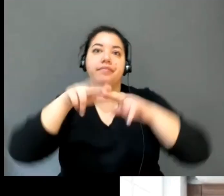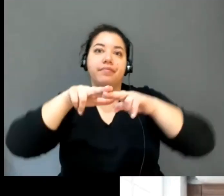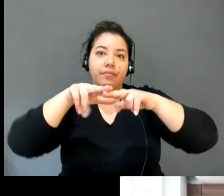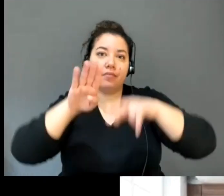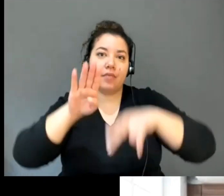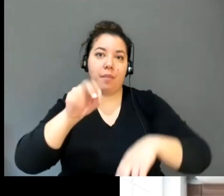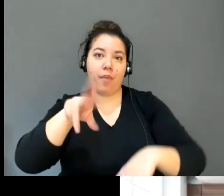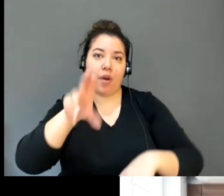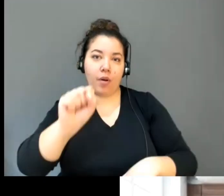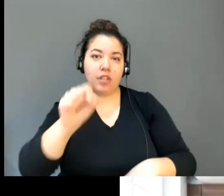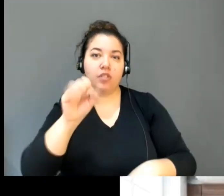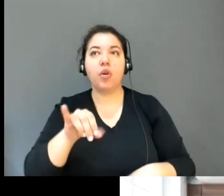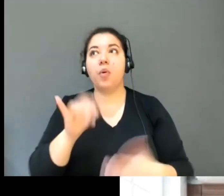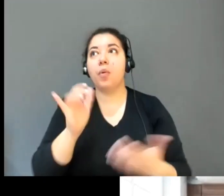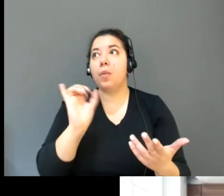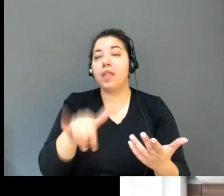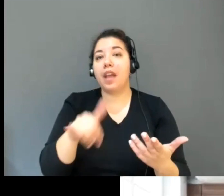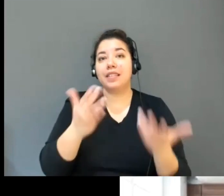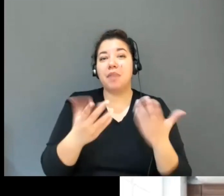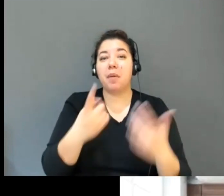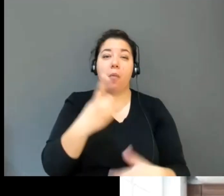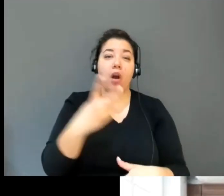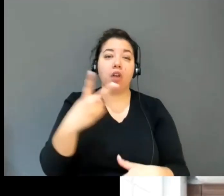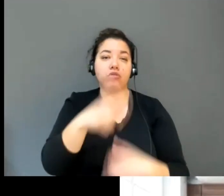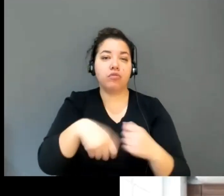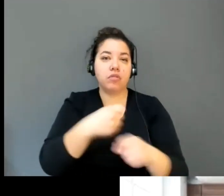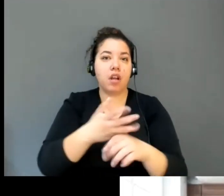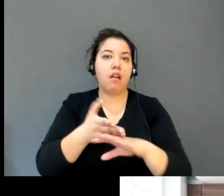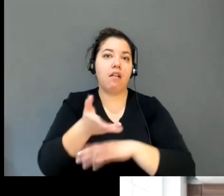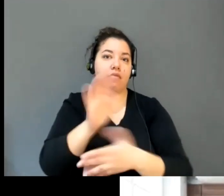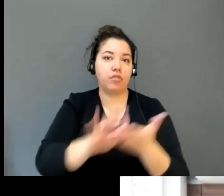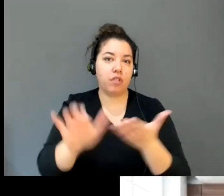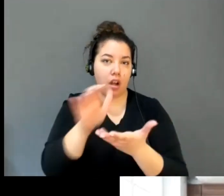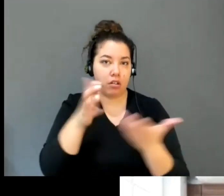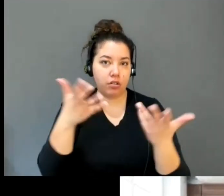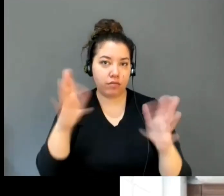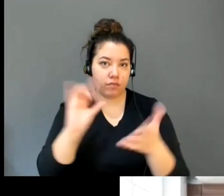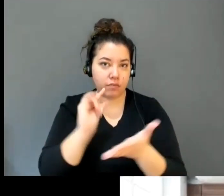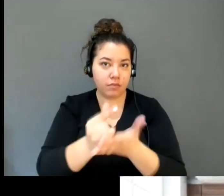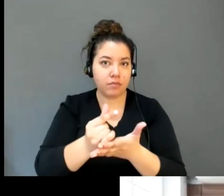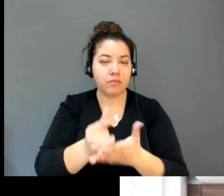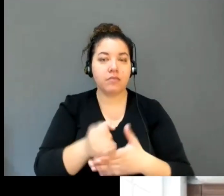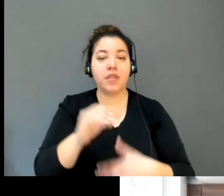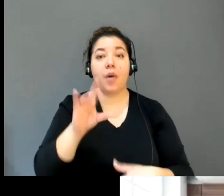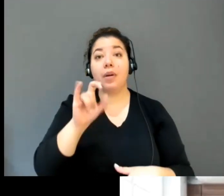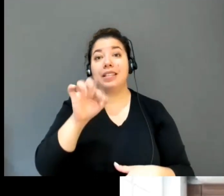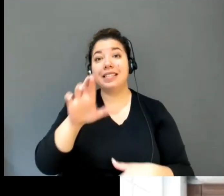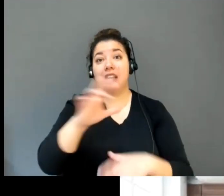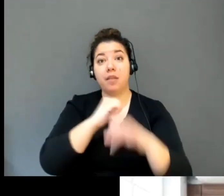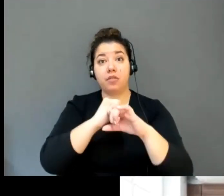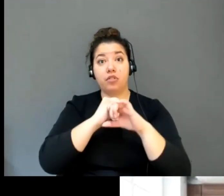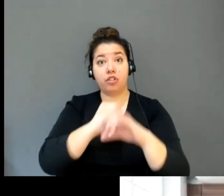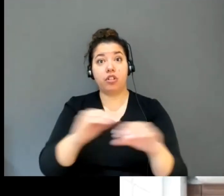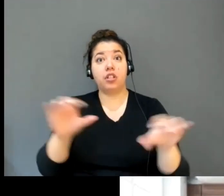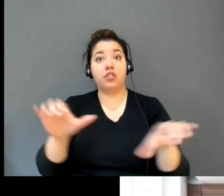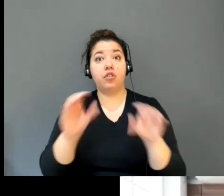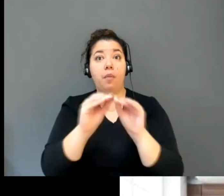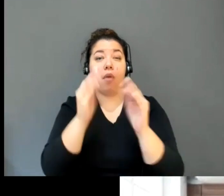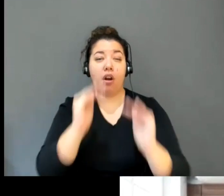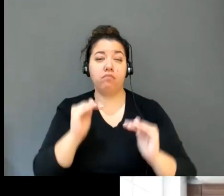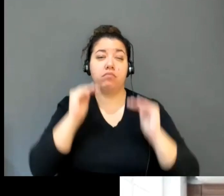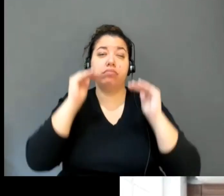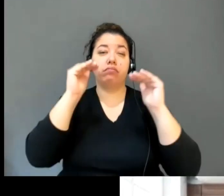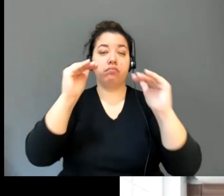2 years of experience after college on a help desk. Our cybersecurity consultants that are going out and doing some of the higher level cybersecurity